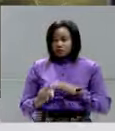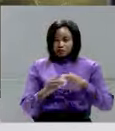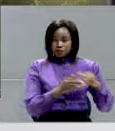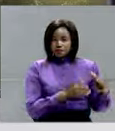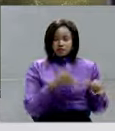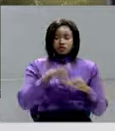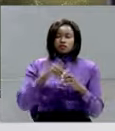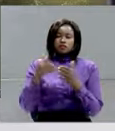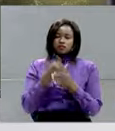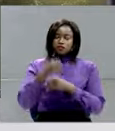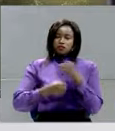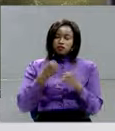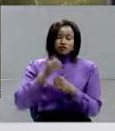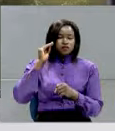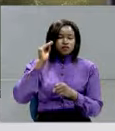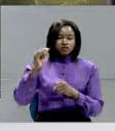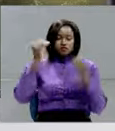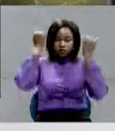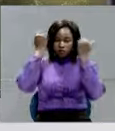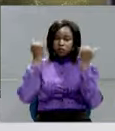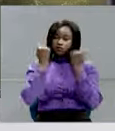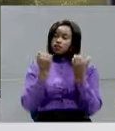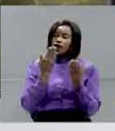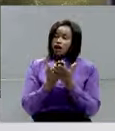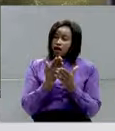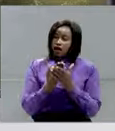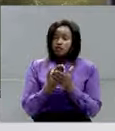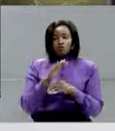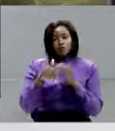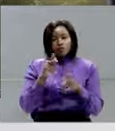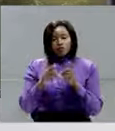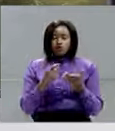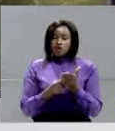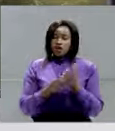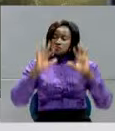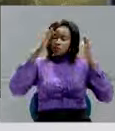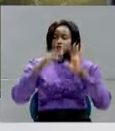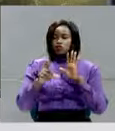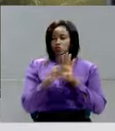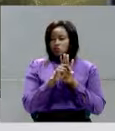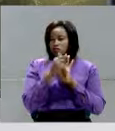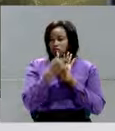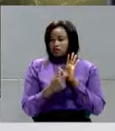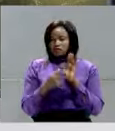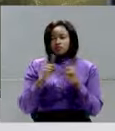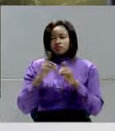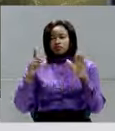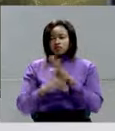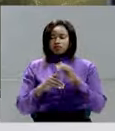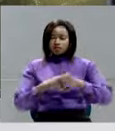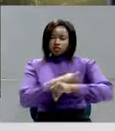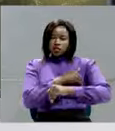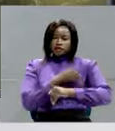Year message, the judiciary has asked all Ugandans to appreciate the rule of law. Now, the Deputy Chief Justice Alfonso